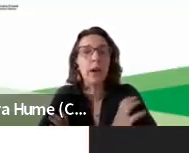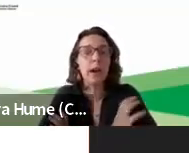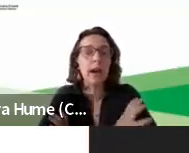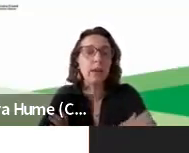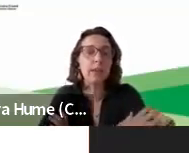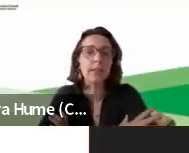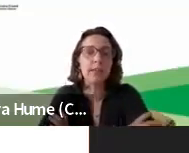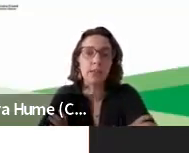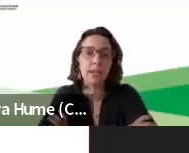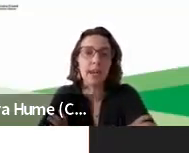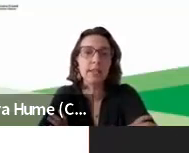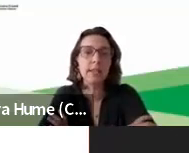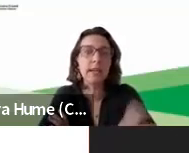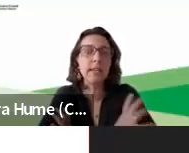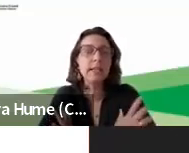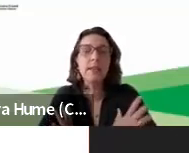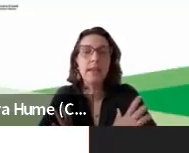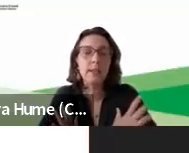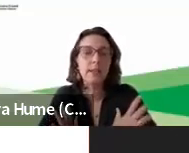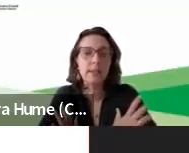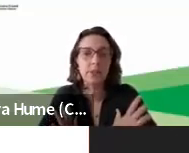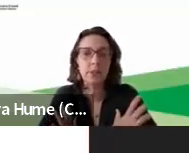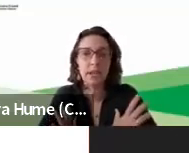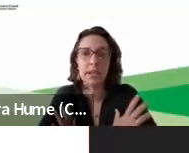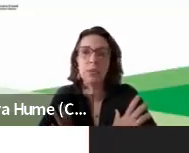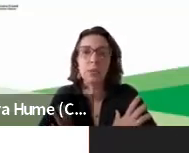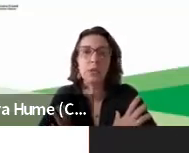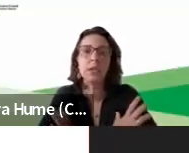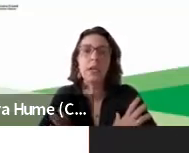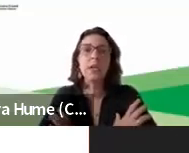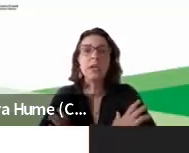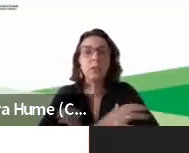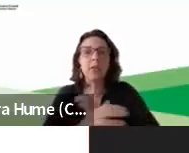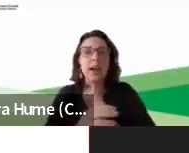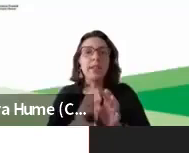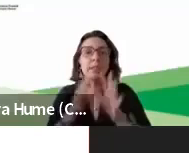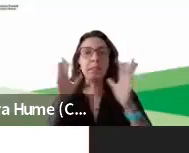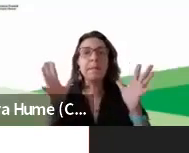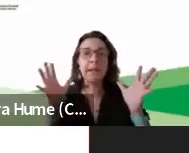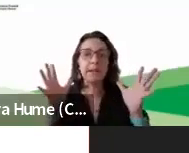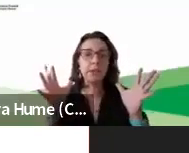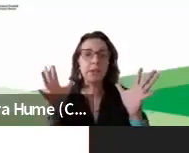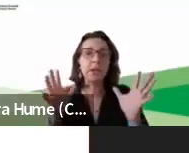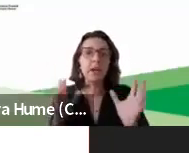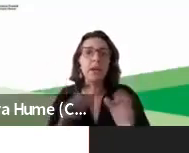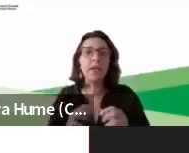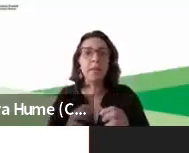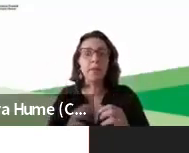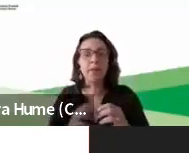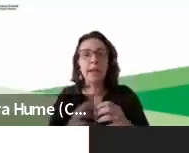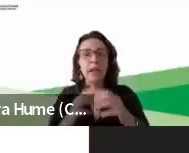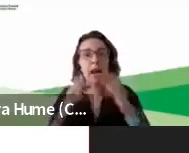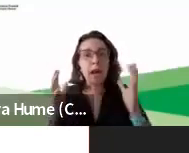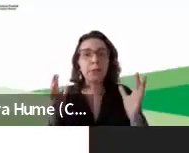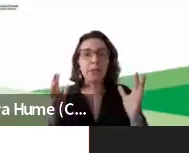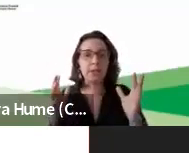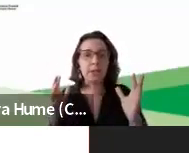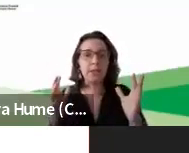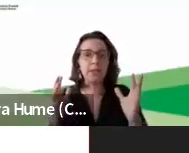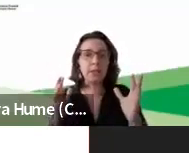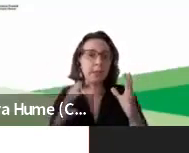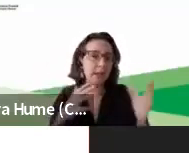these 4 housing decision guides. And the idea of the housing decision guides were to provide this big picture that